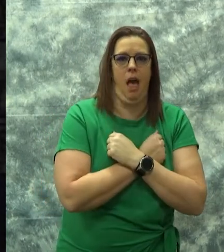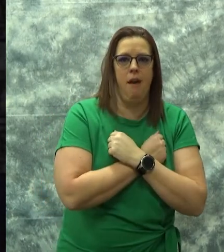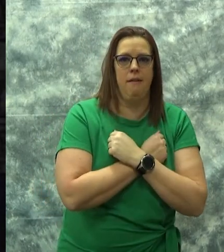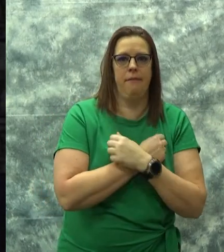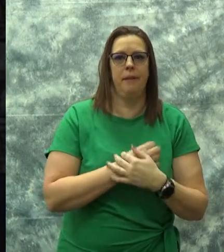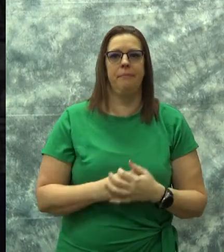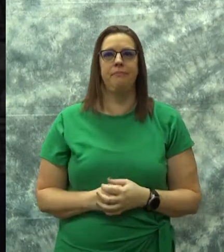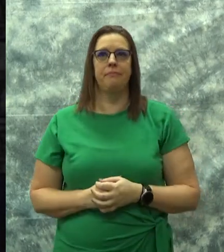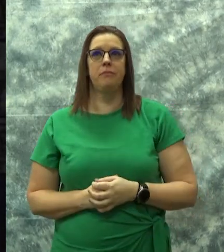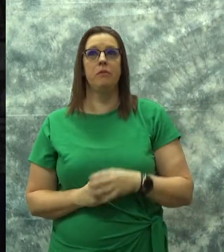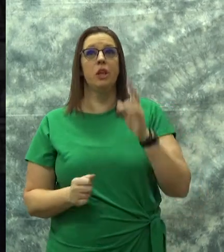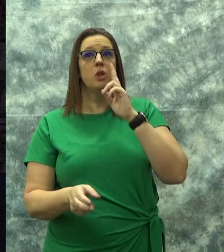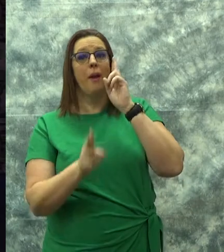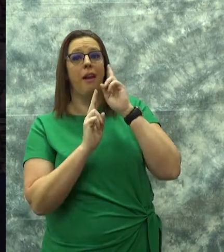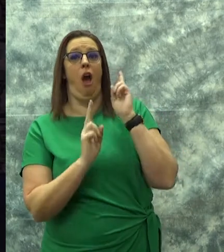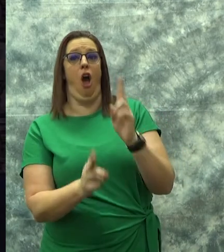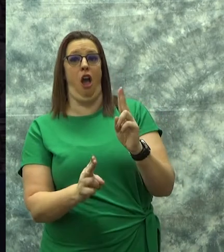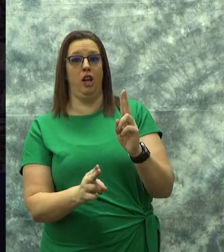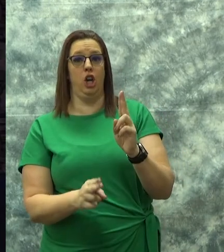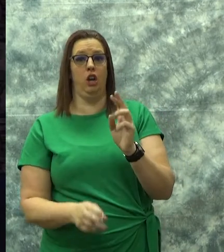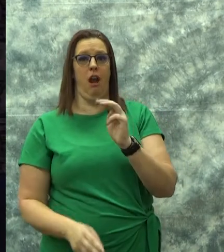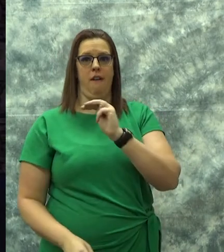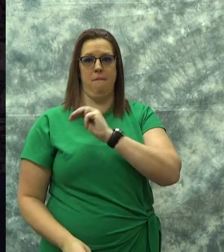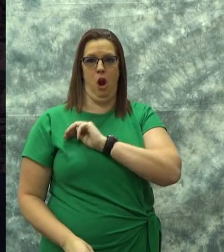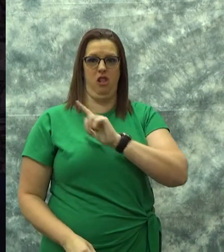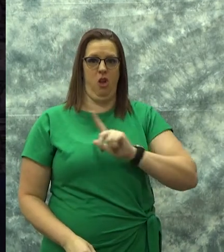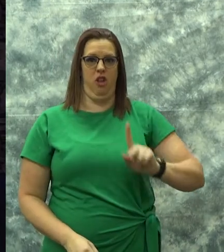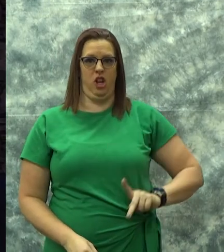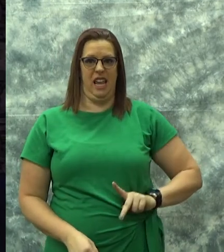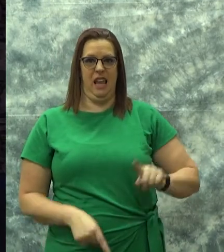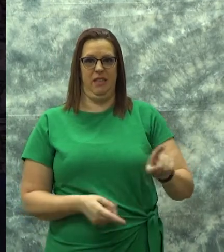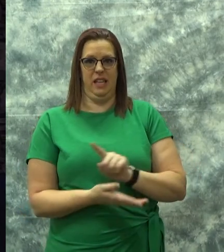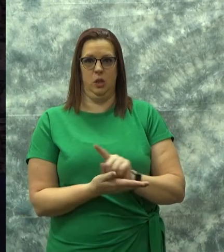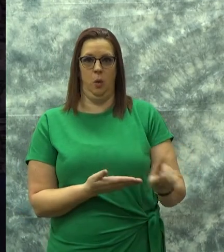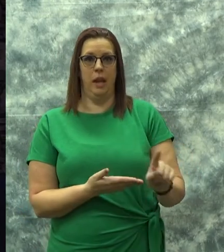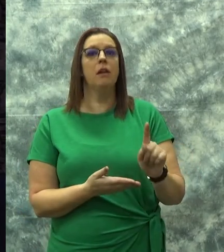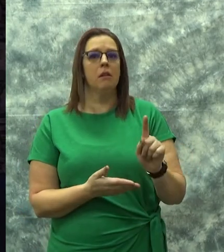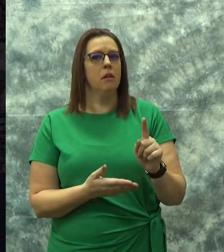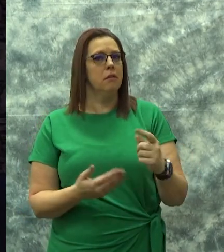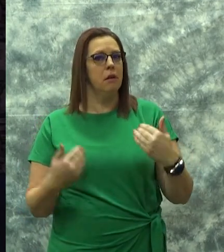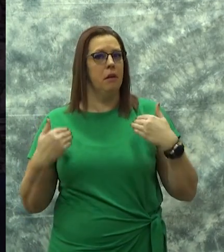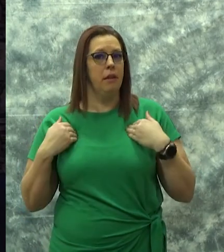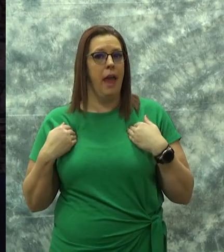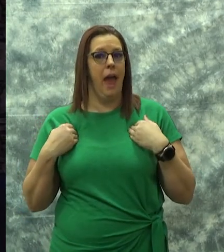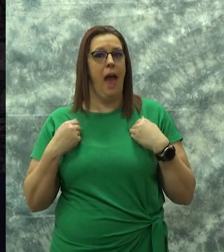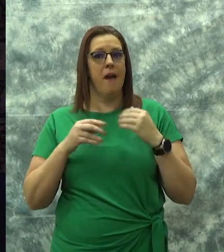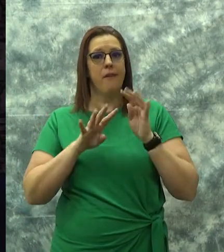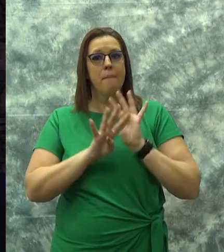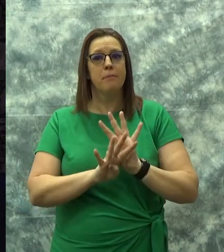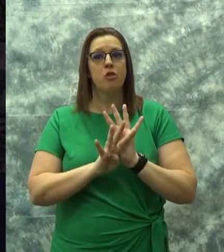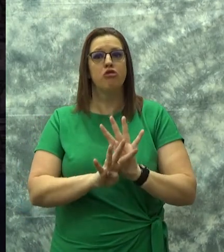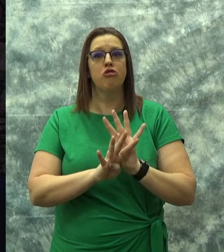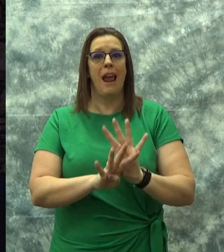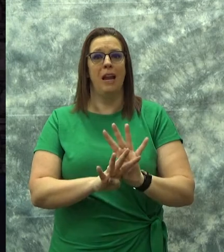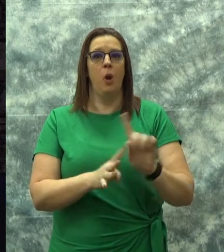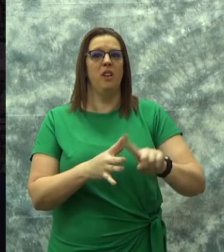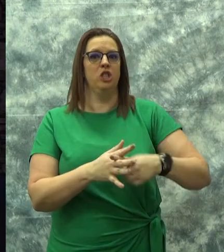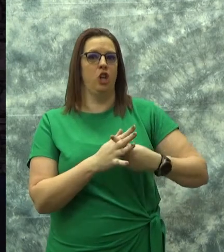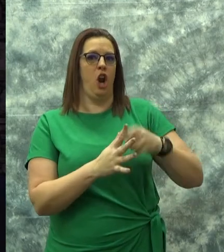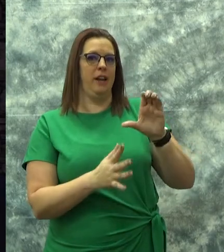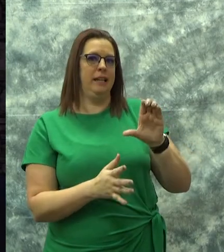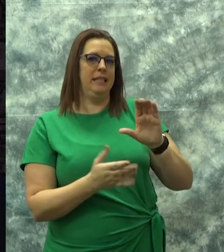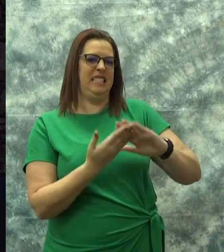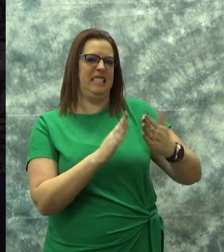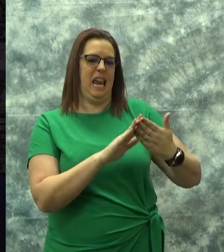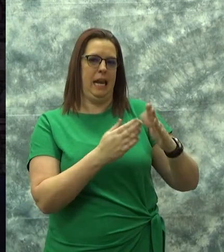In honor of Dr. King this week, there is a parade tomorrow that will start in Civic Center, in